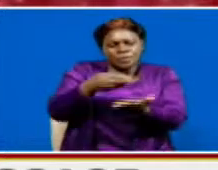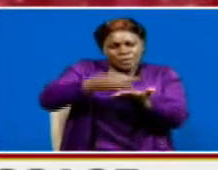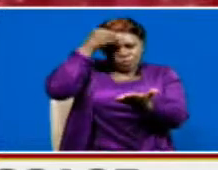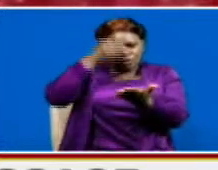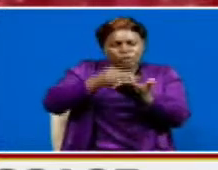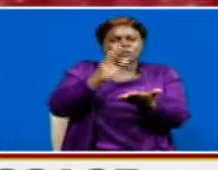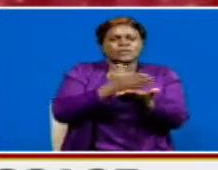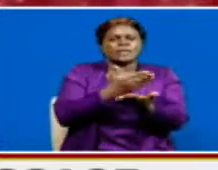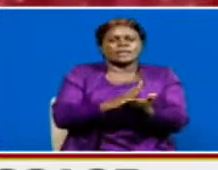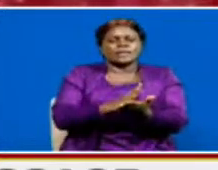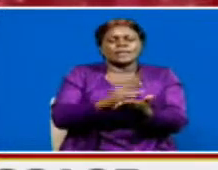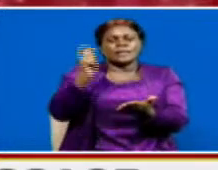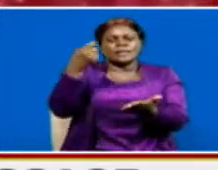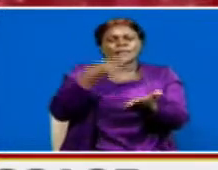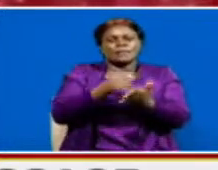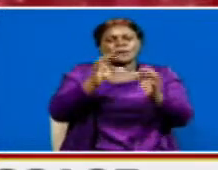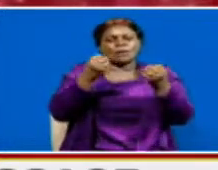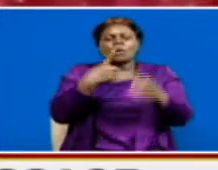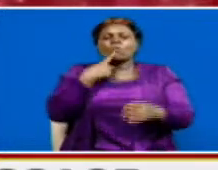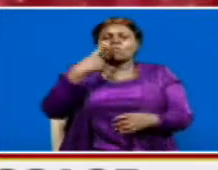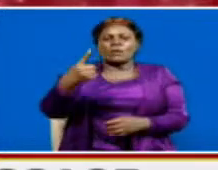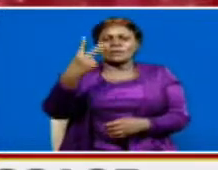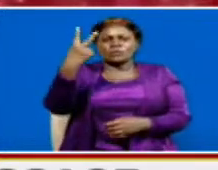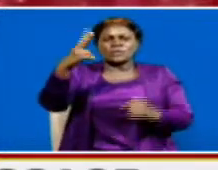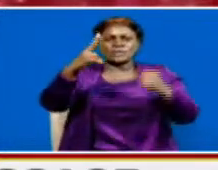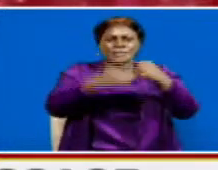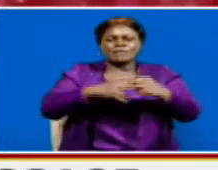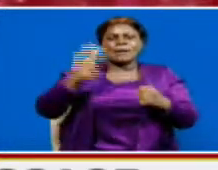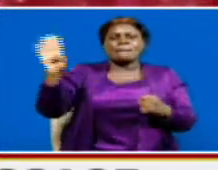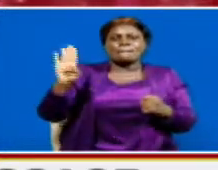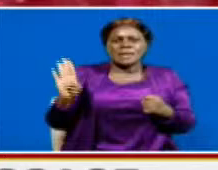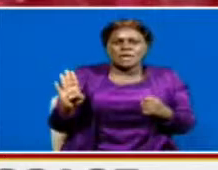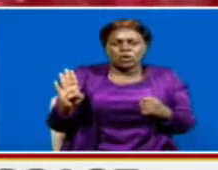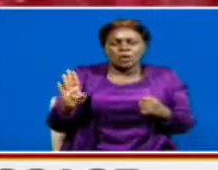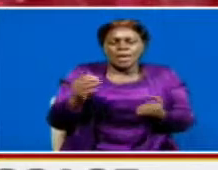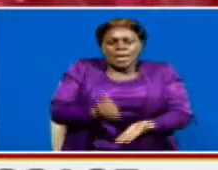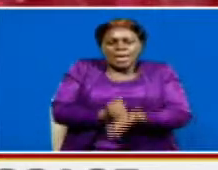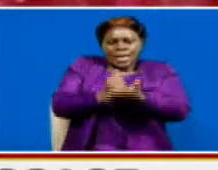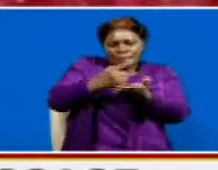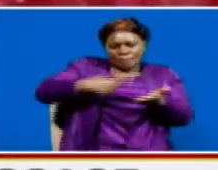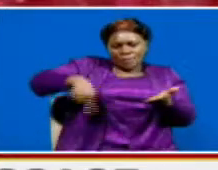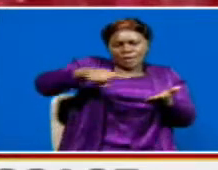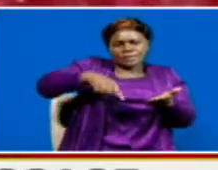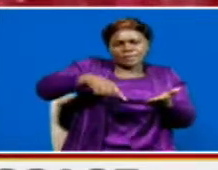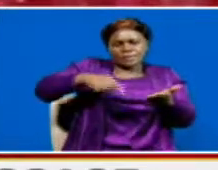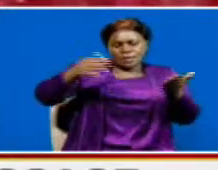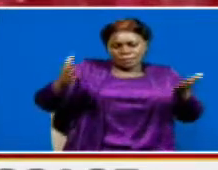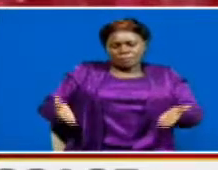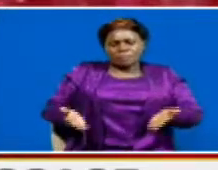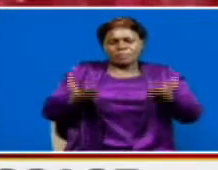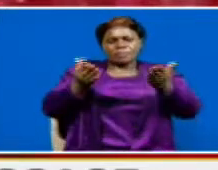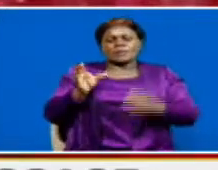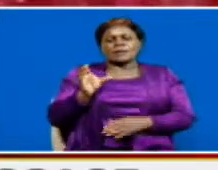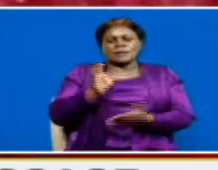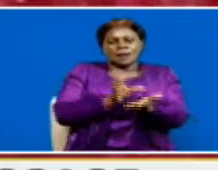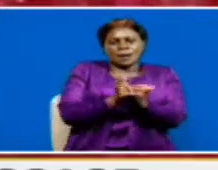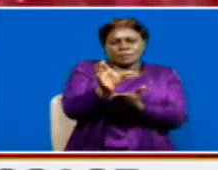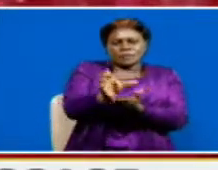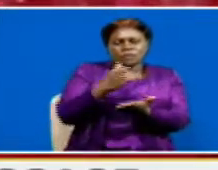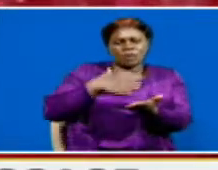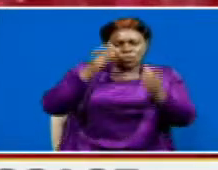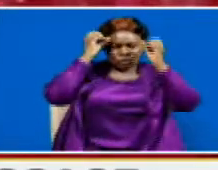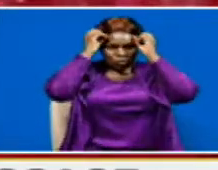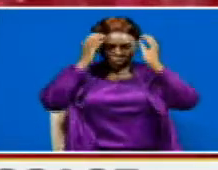education sector by Kenya shillings 127 billion, which enabled us enhanced capitation for our